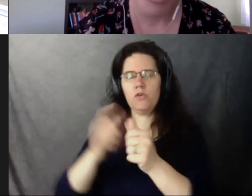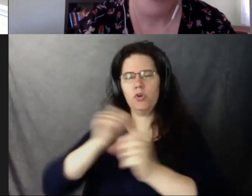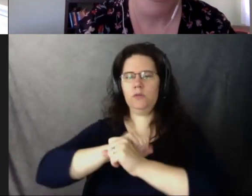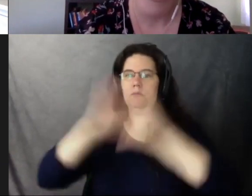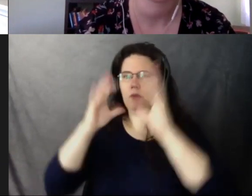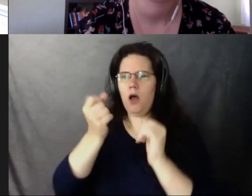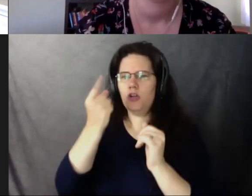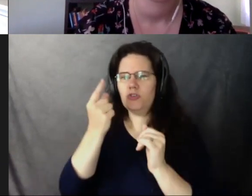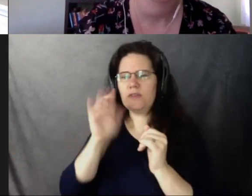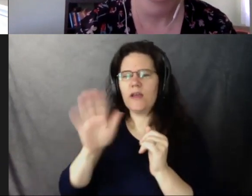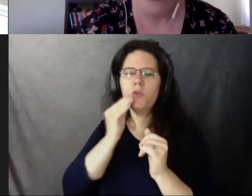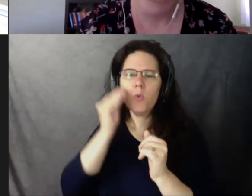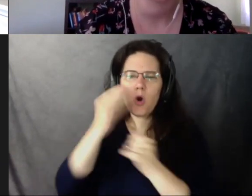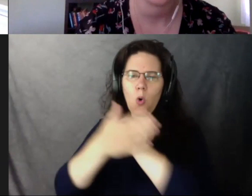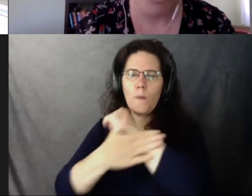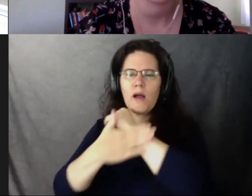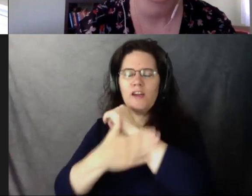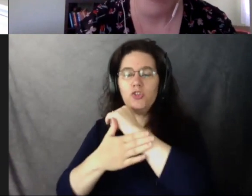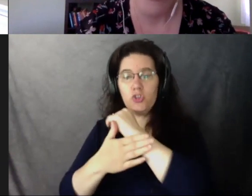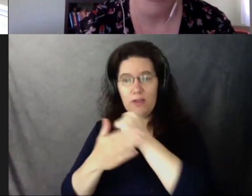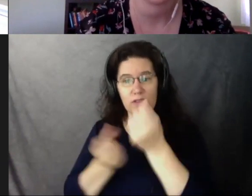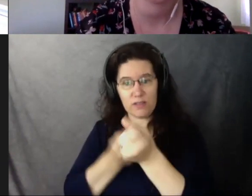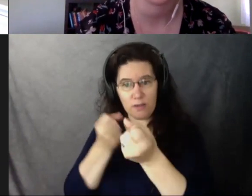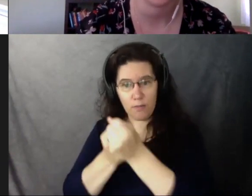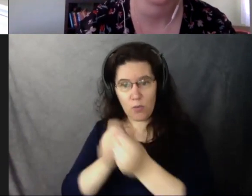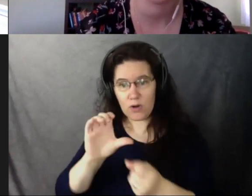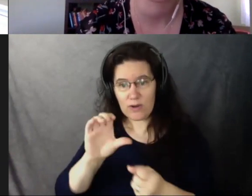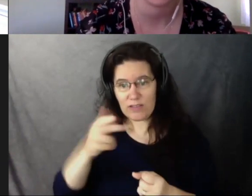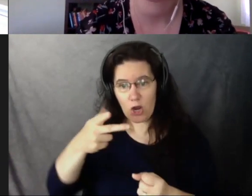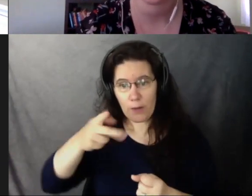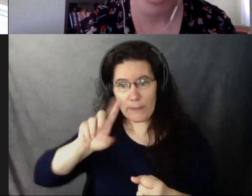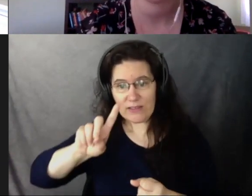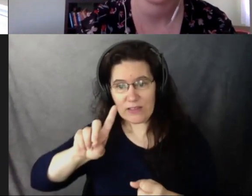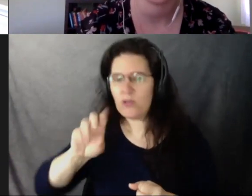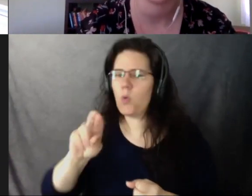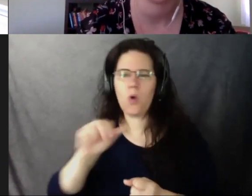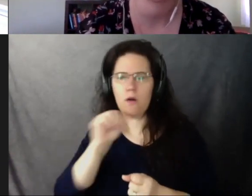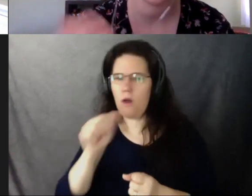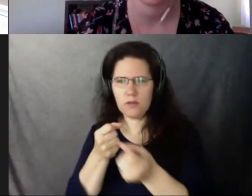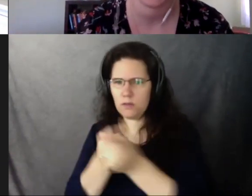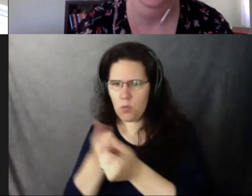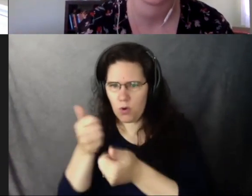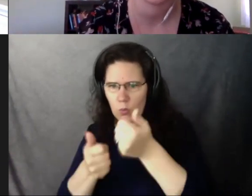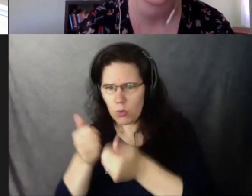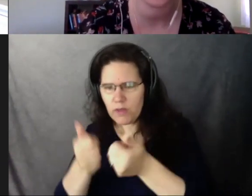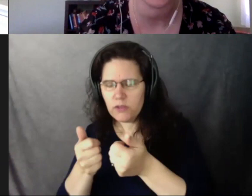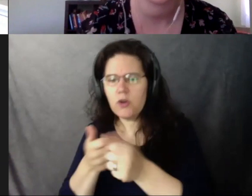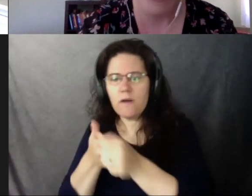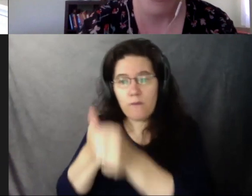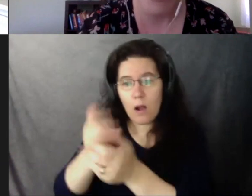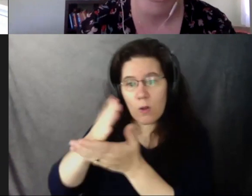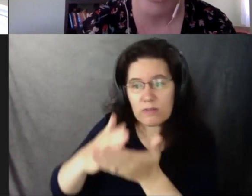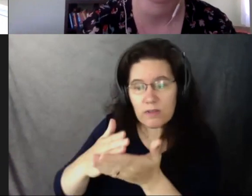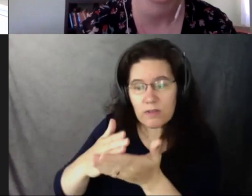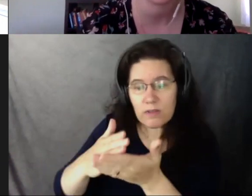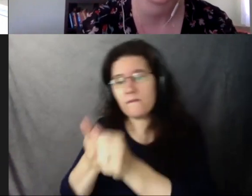Yeah, absolutely. Safira, do you have any tips to share on how to advocate for what the ADA stands for